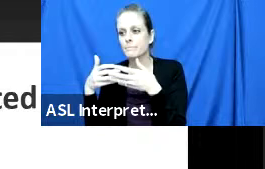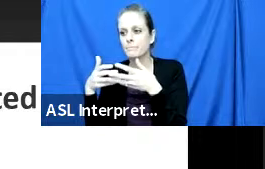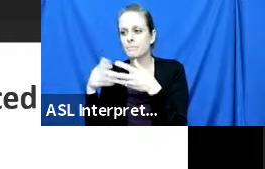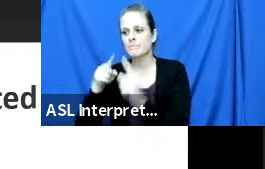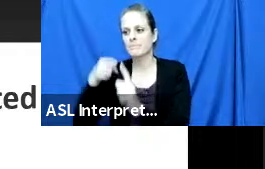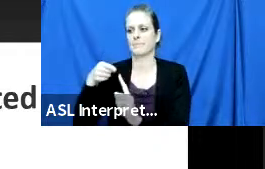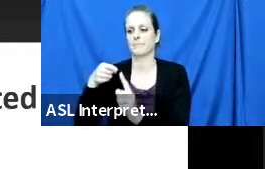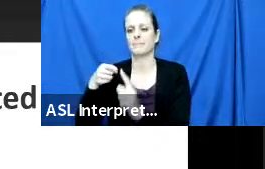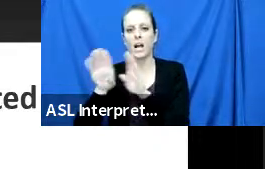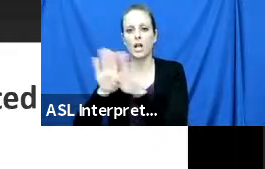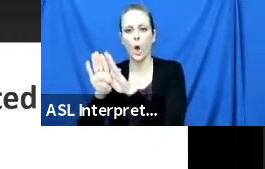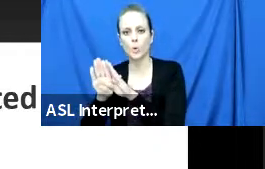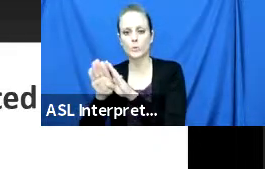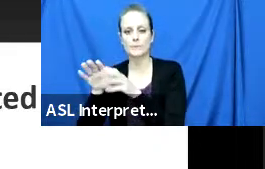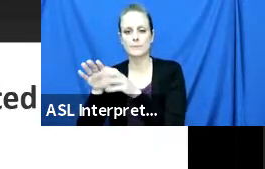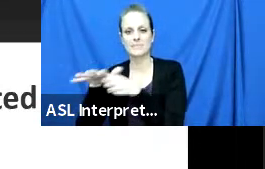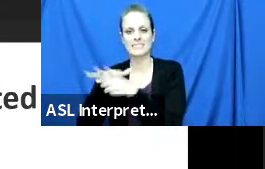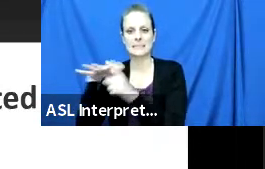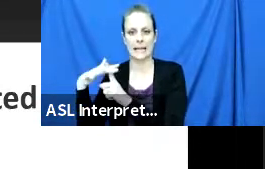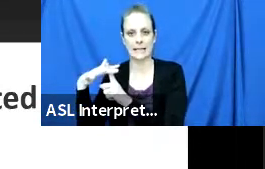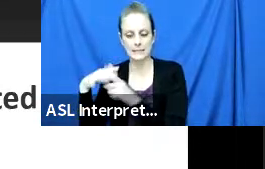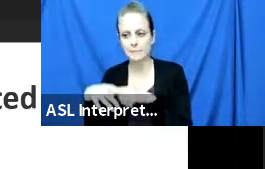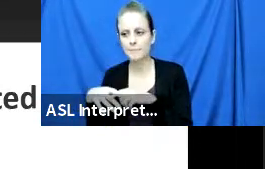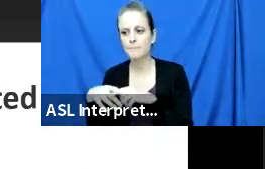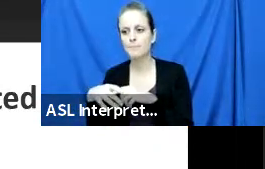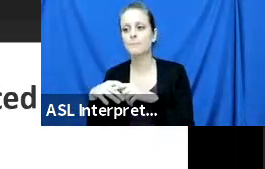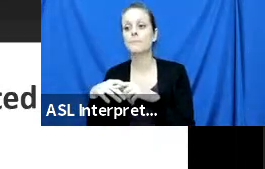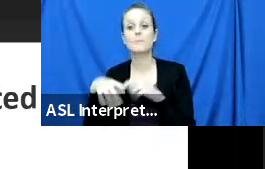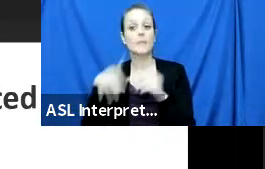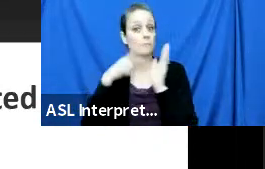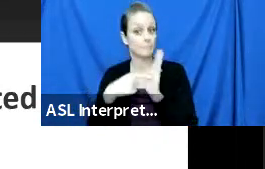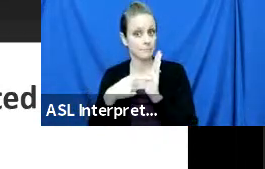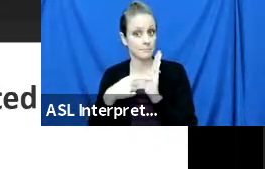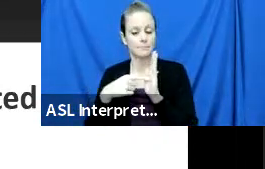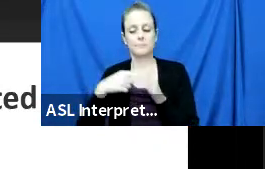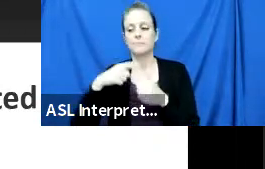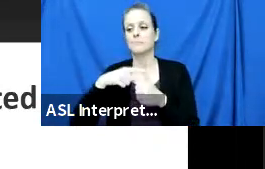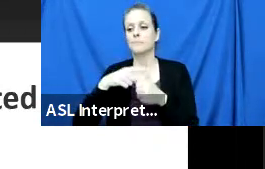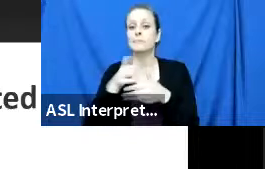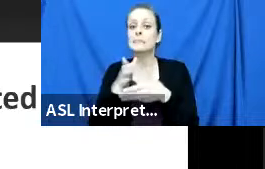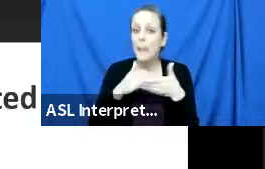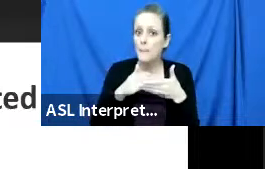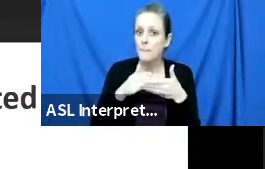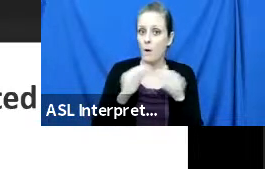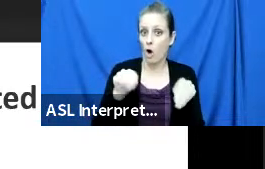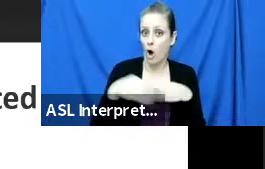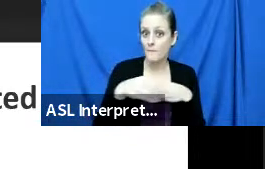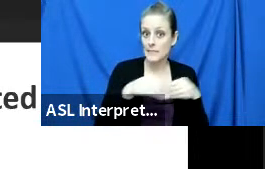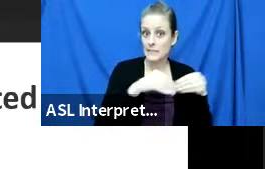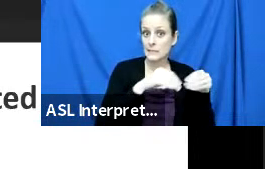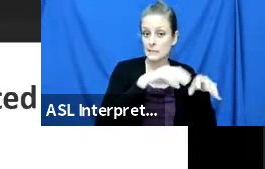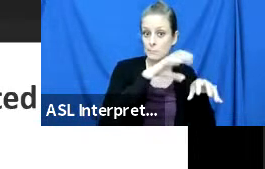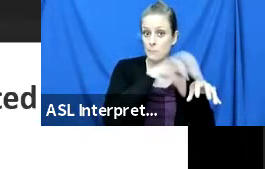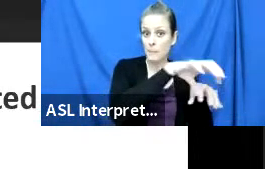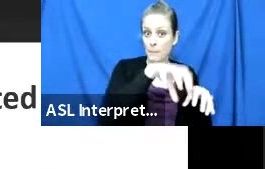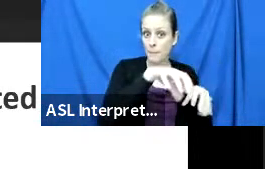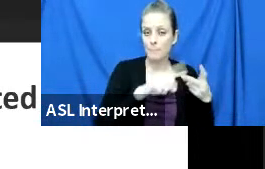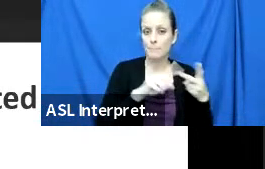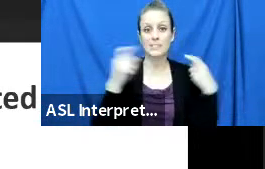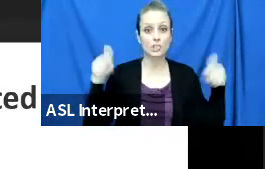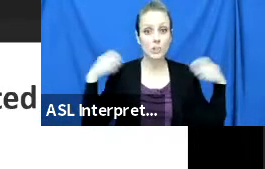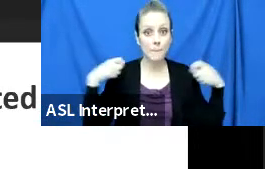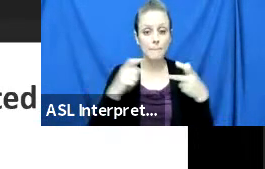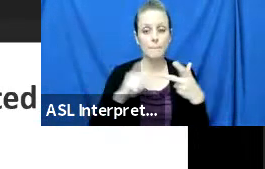purpose, this is particularly applicable to some office settings, as well as gyms, religious gatherings,